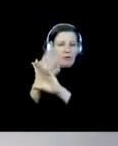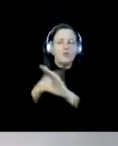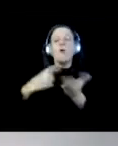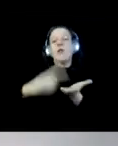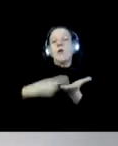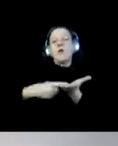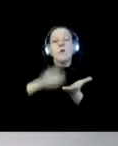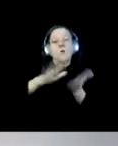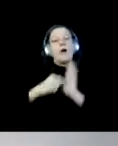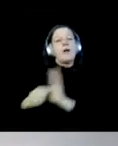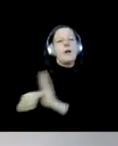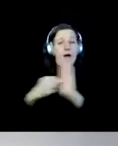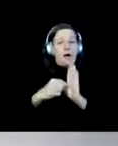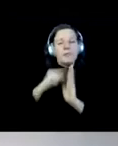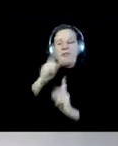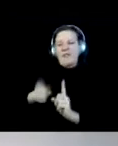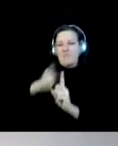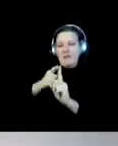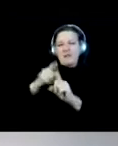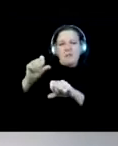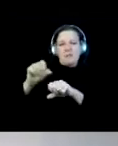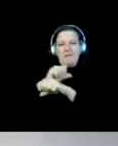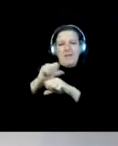show and specifically talk about the works that are on view